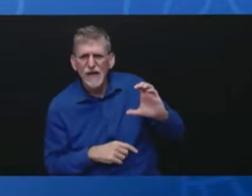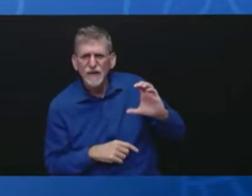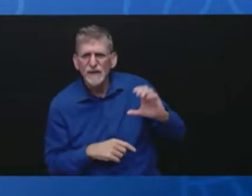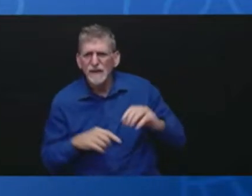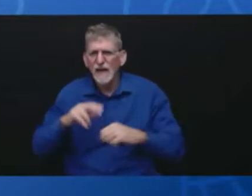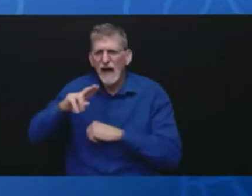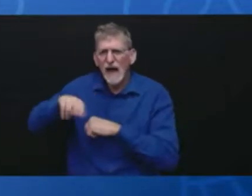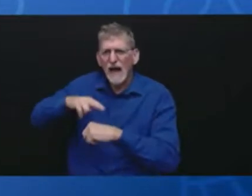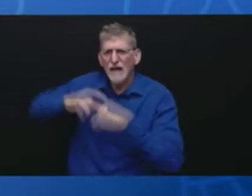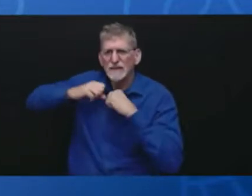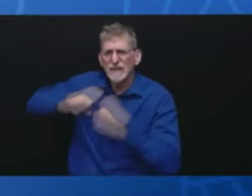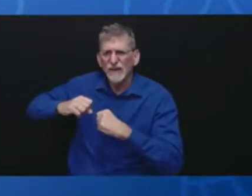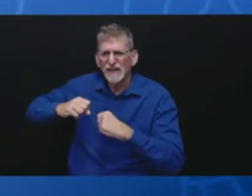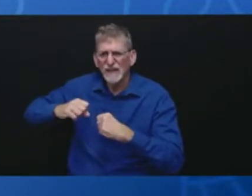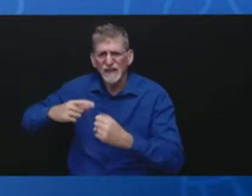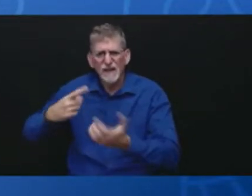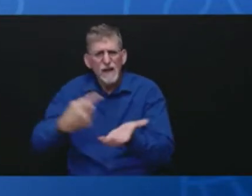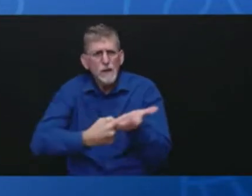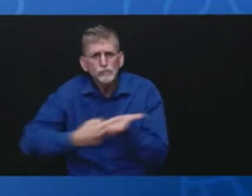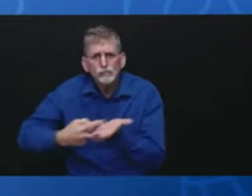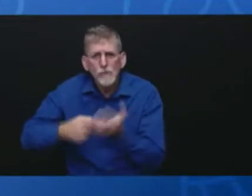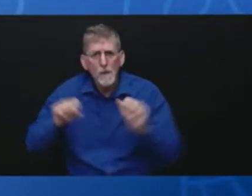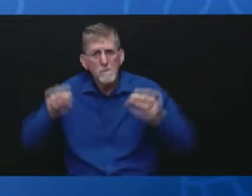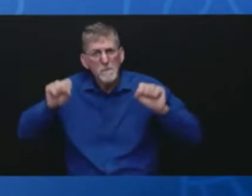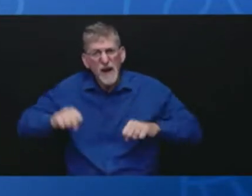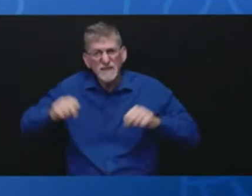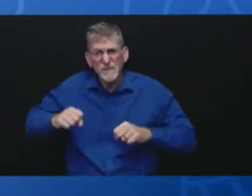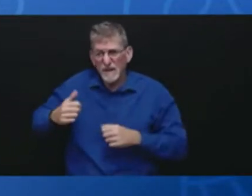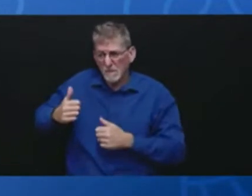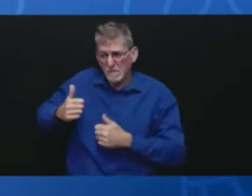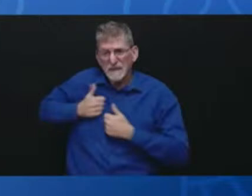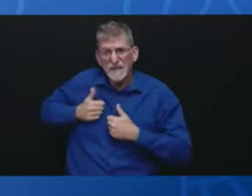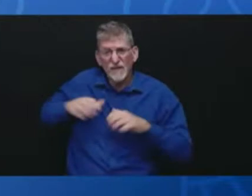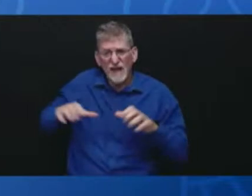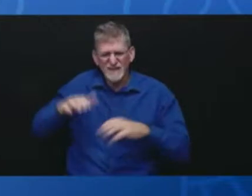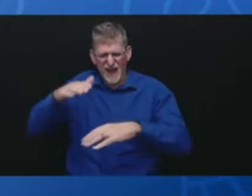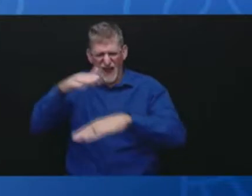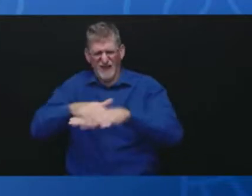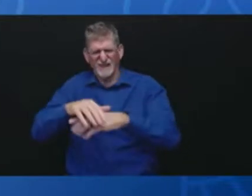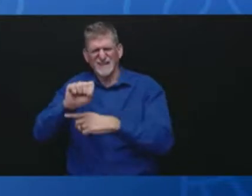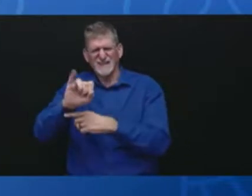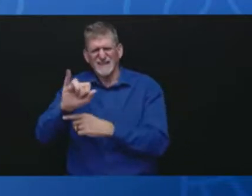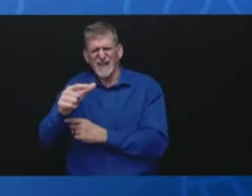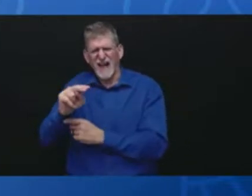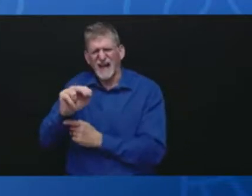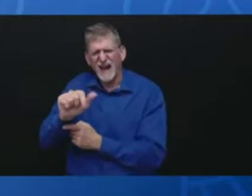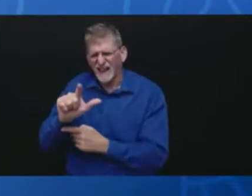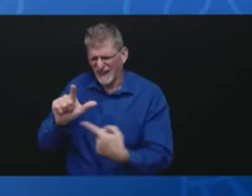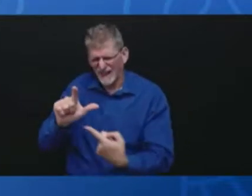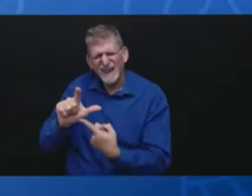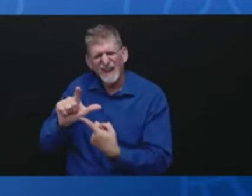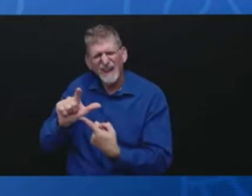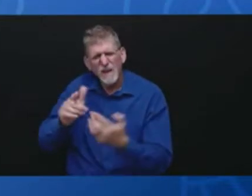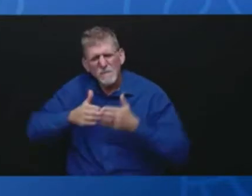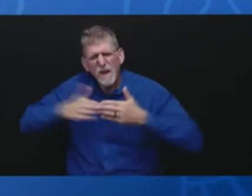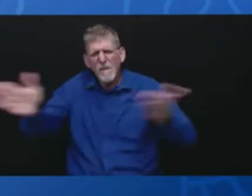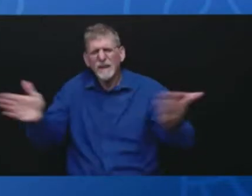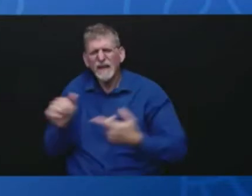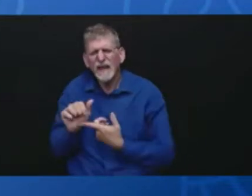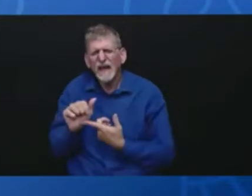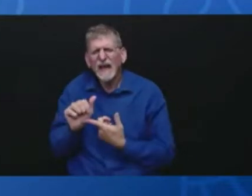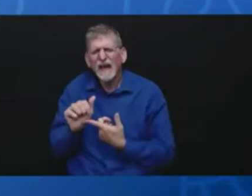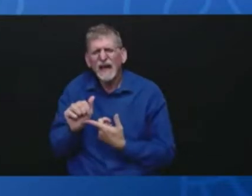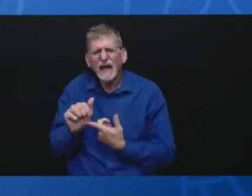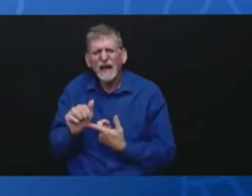operation on Signal, which is a public app? And why didn't they notice a phone number